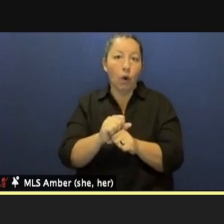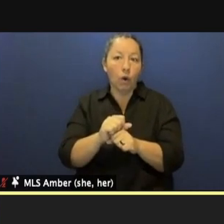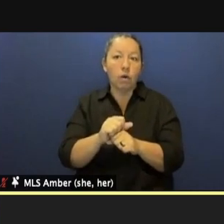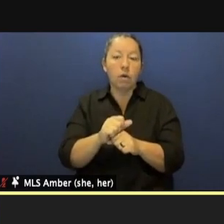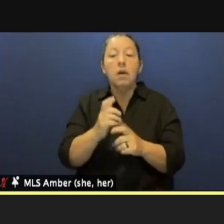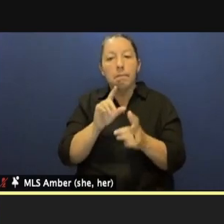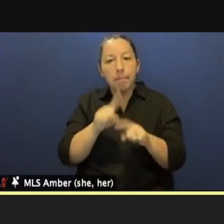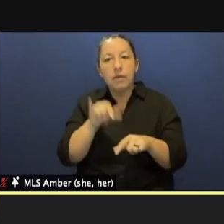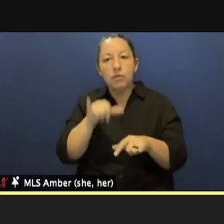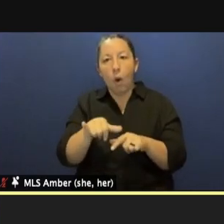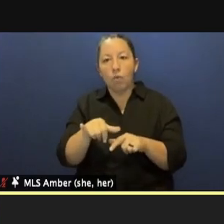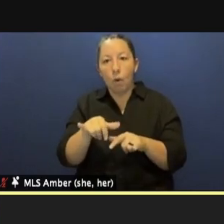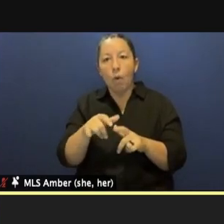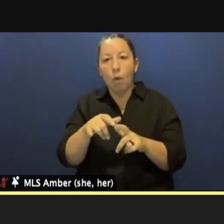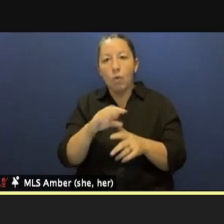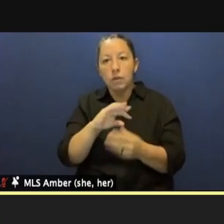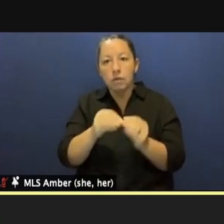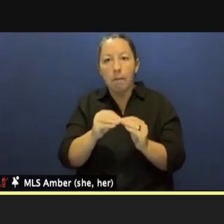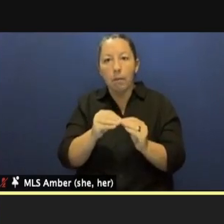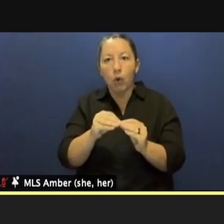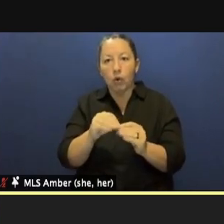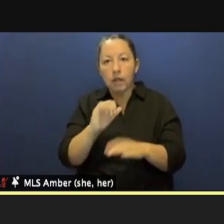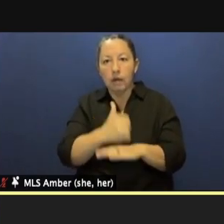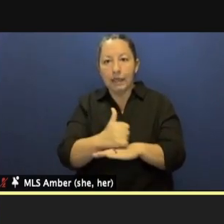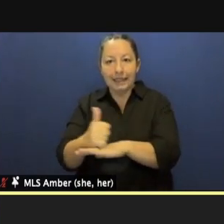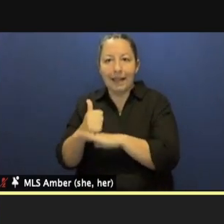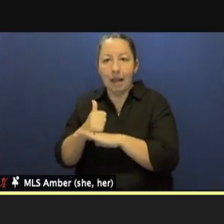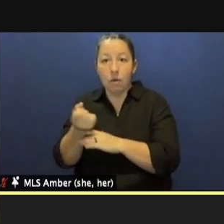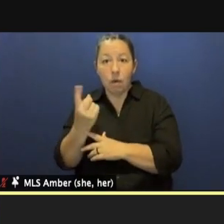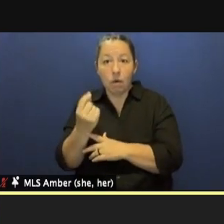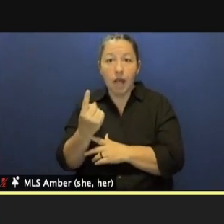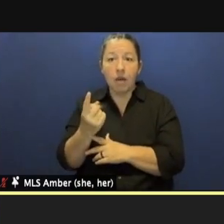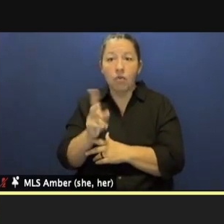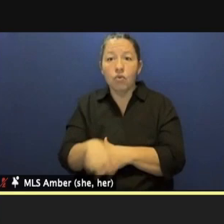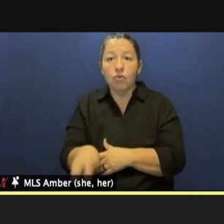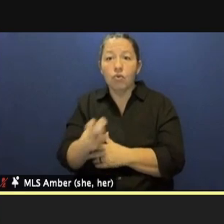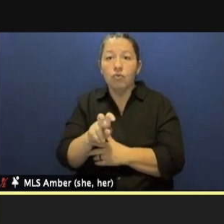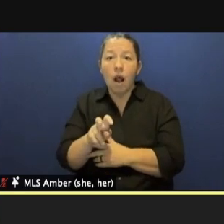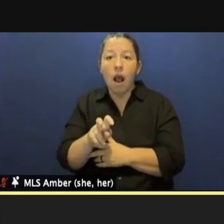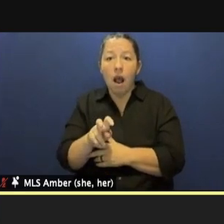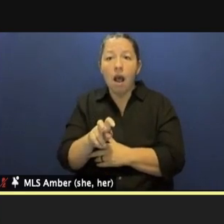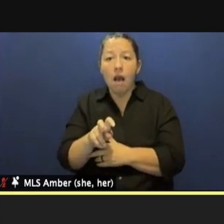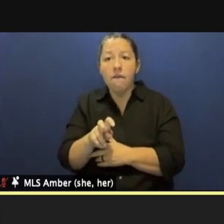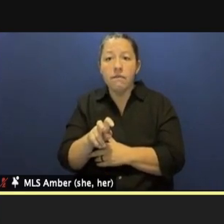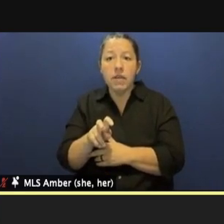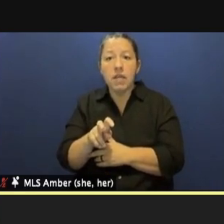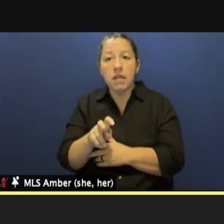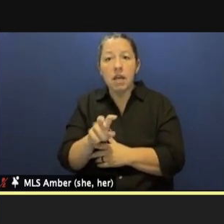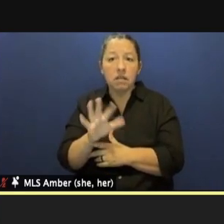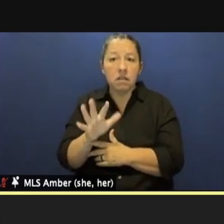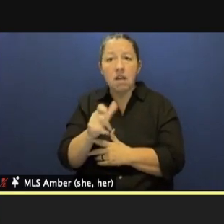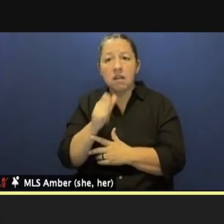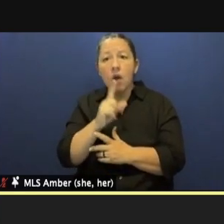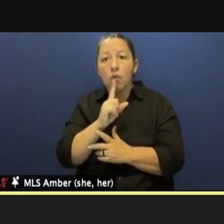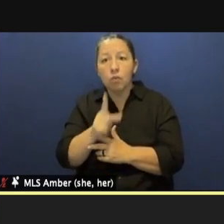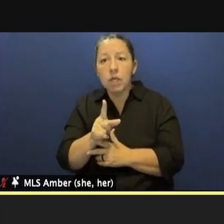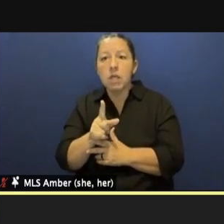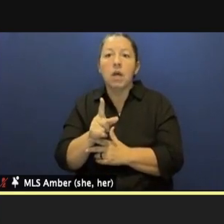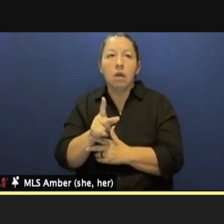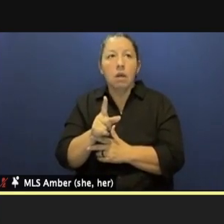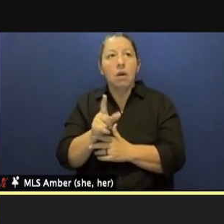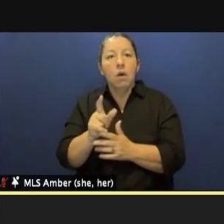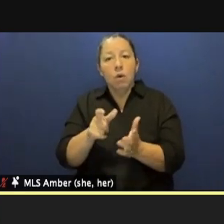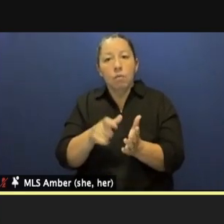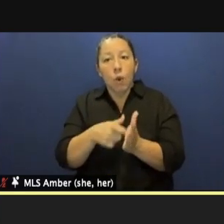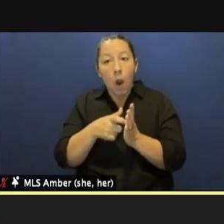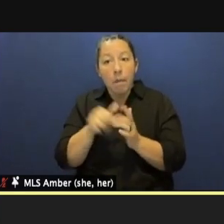Our distance traveled, which is not a requirement, but we do have a goal of around 20 kilometers. We might do more or less than that. Again, a